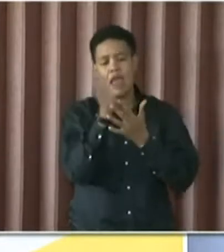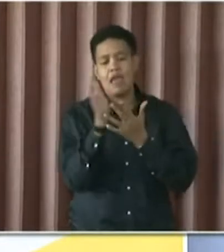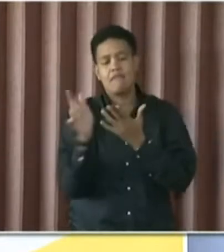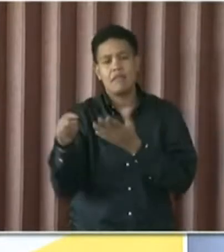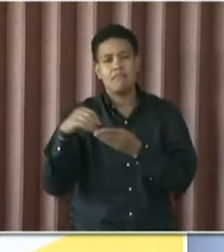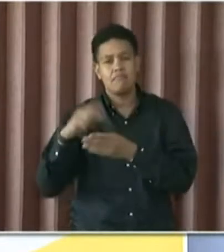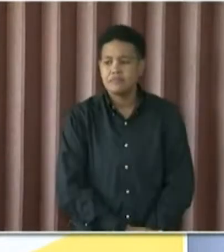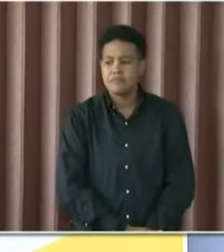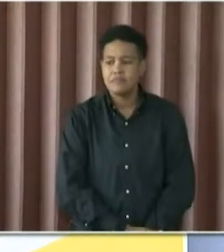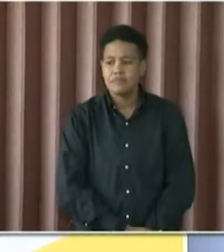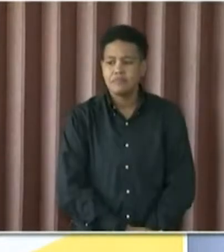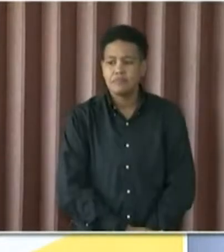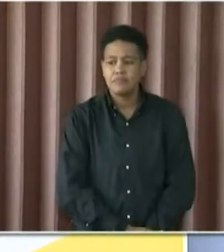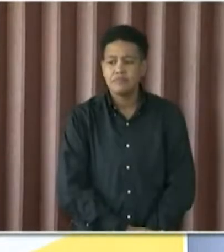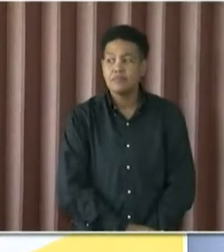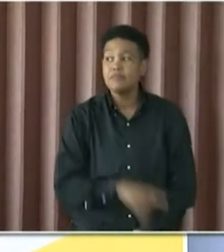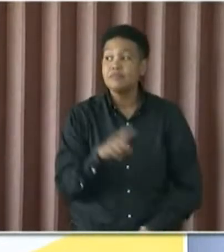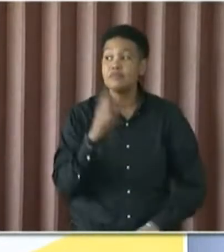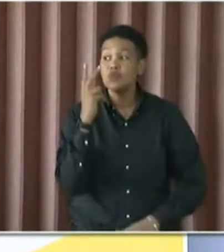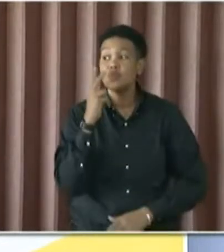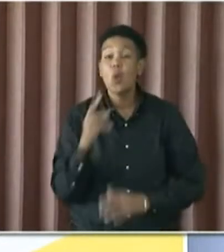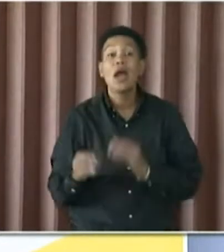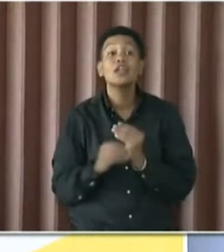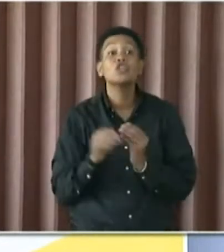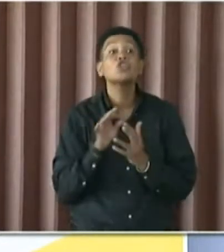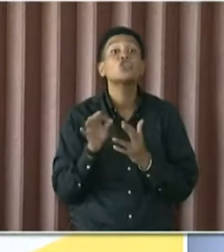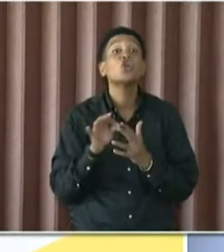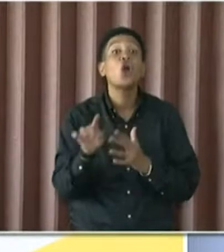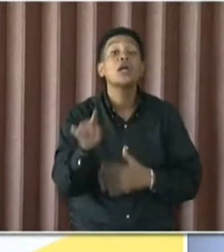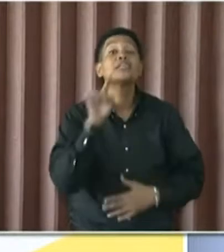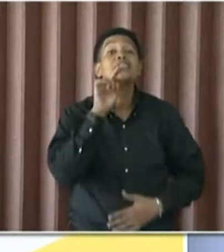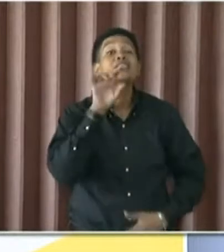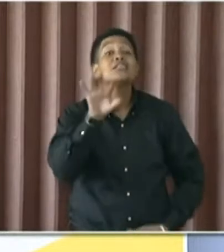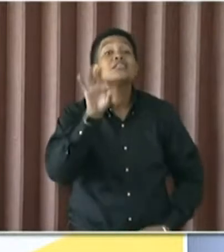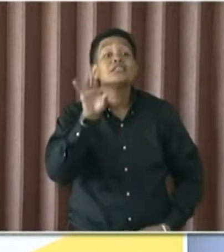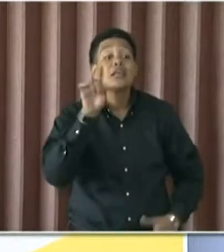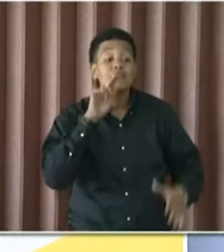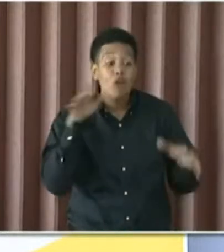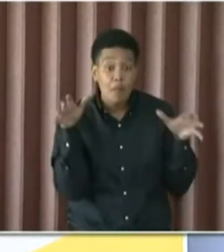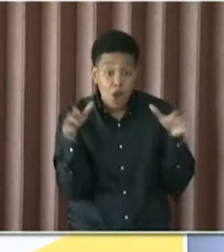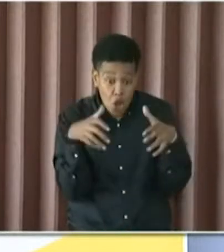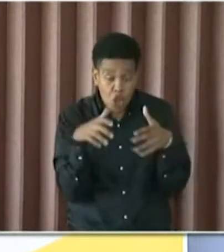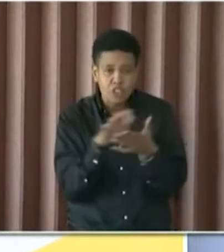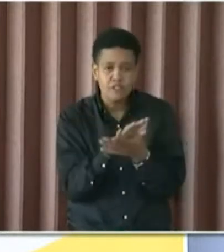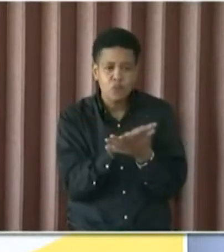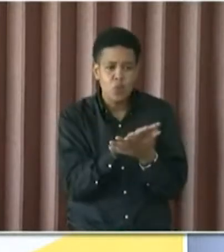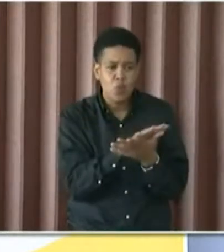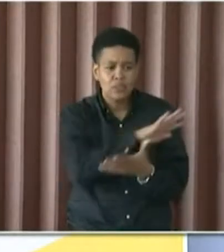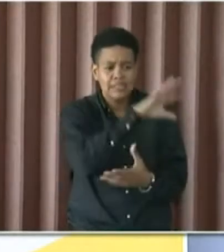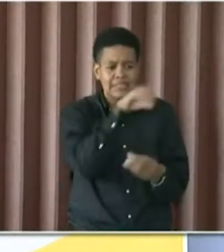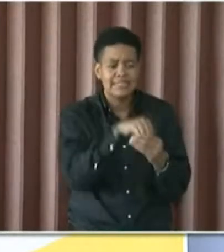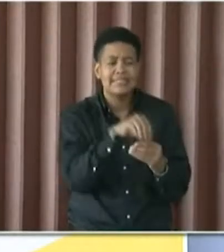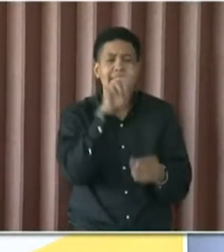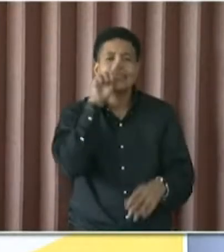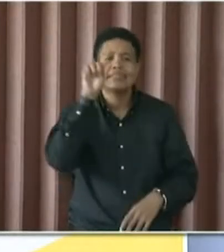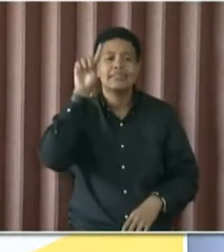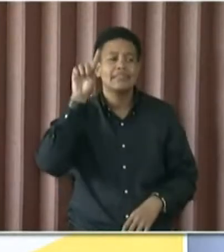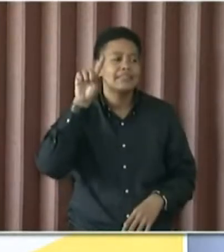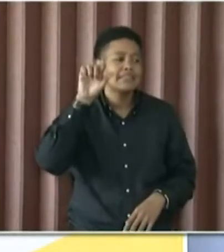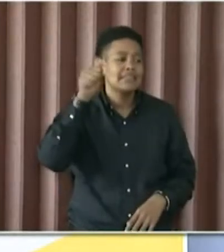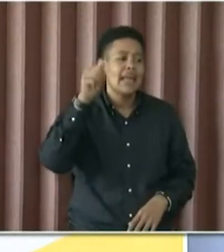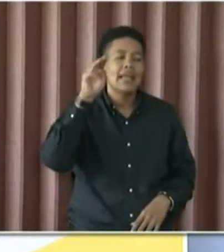in the past. These 2 additional choices were selected from a cluster of schools that were within a